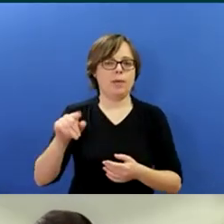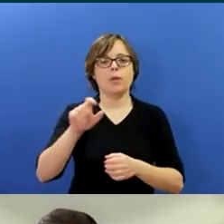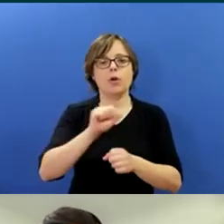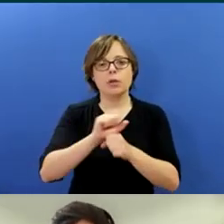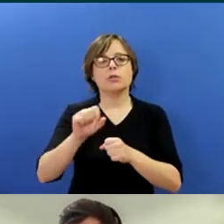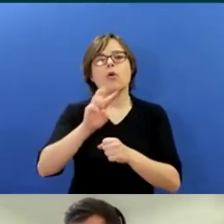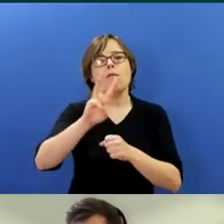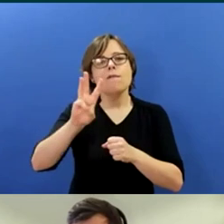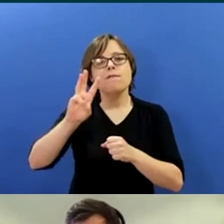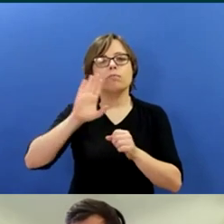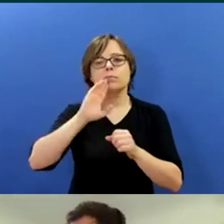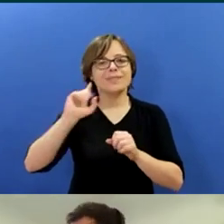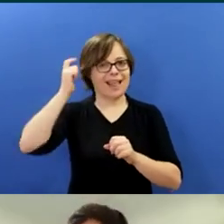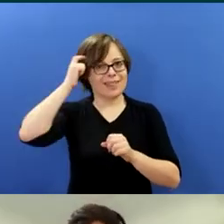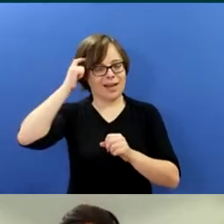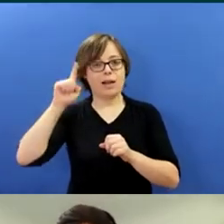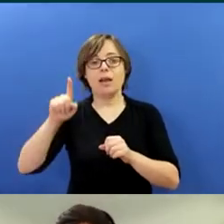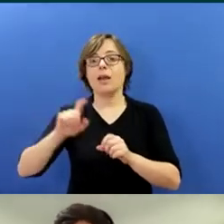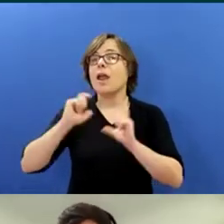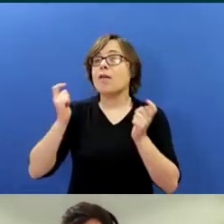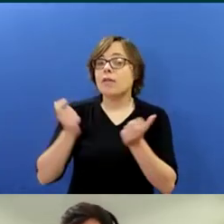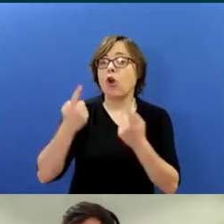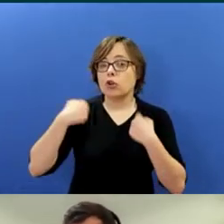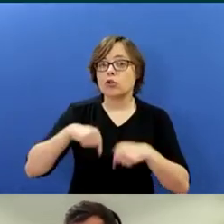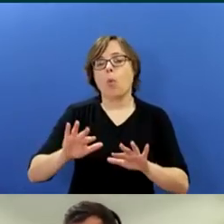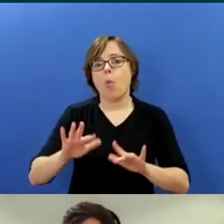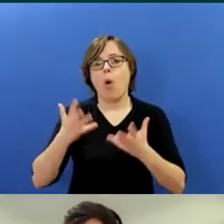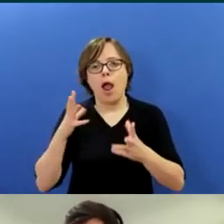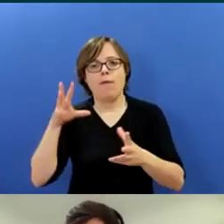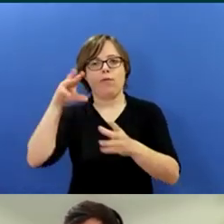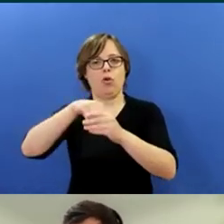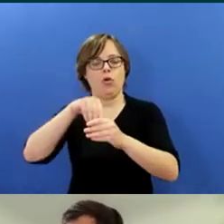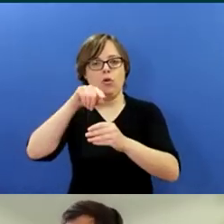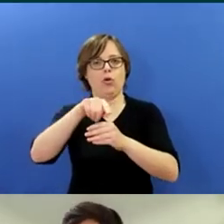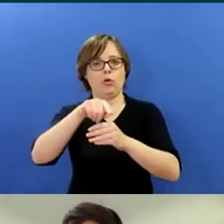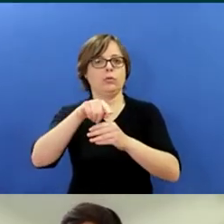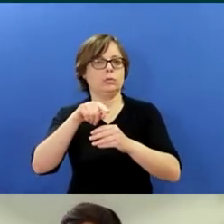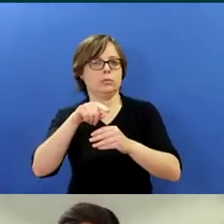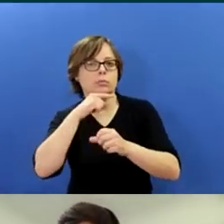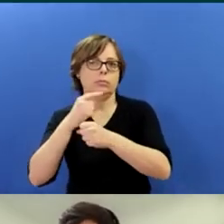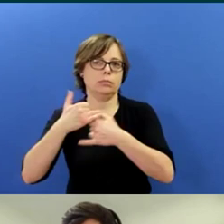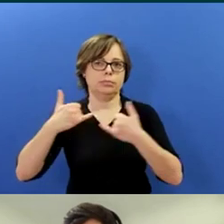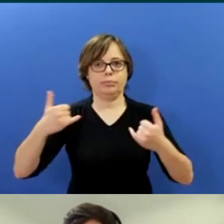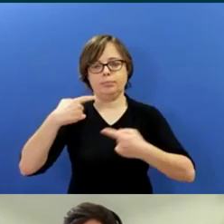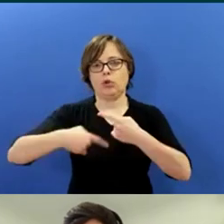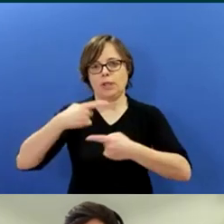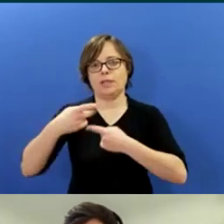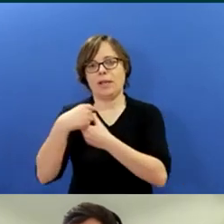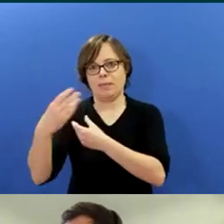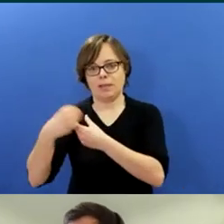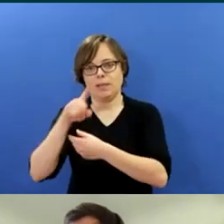Zurich. As far as possible, all participation processes of the city administration should be mapped